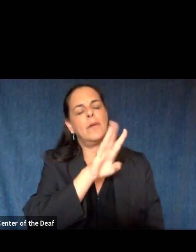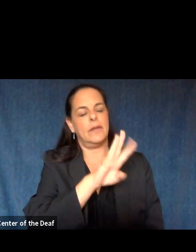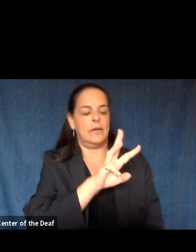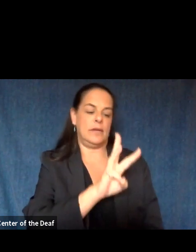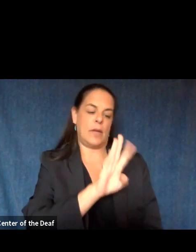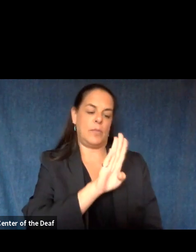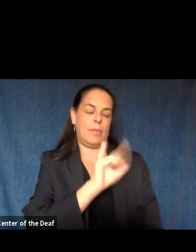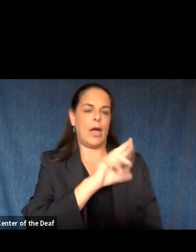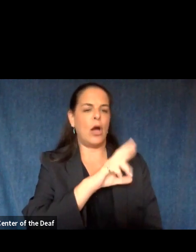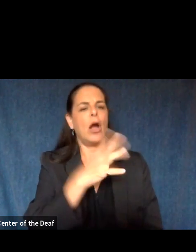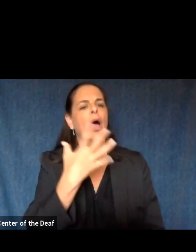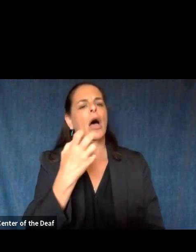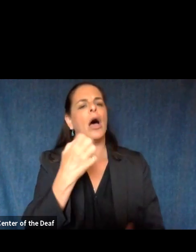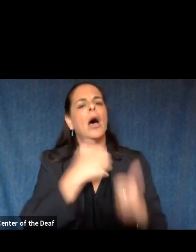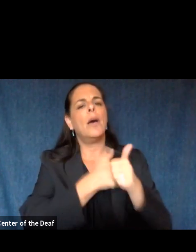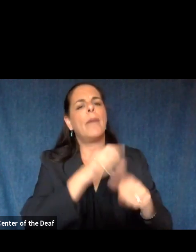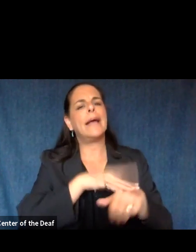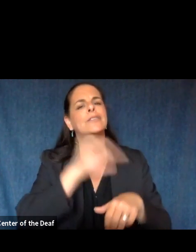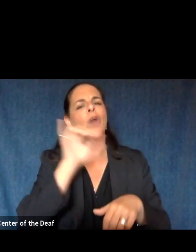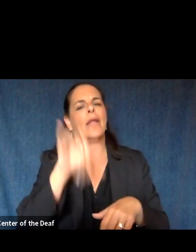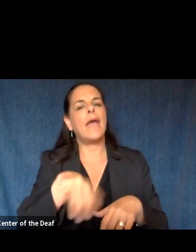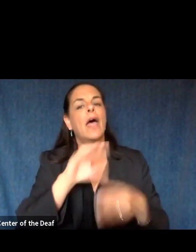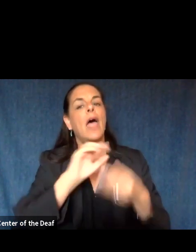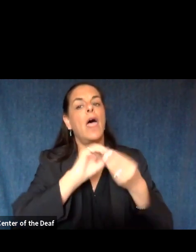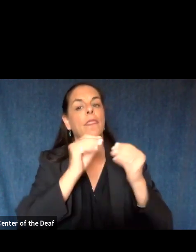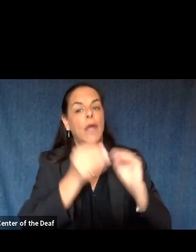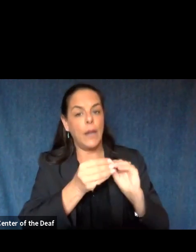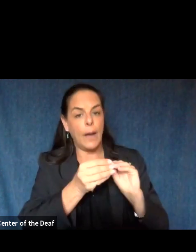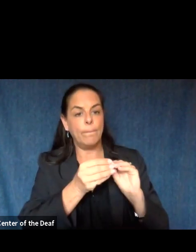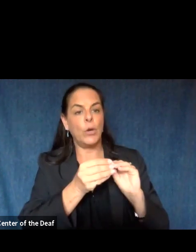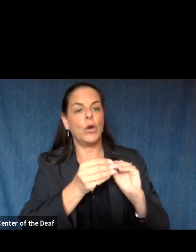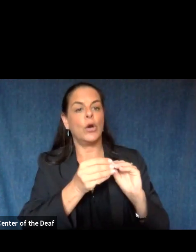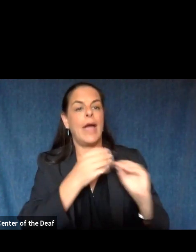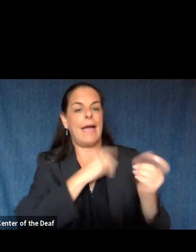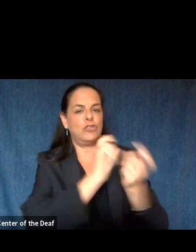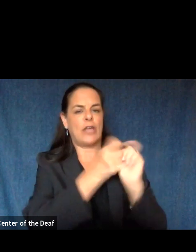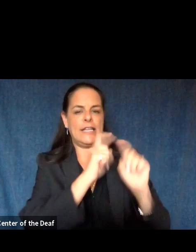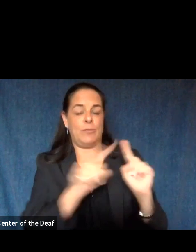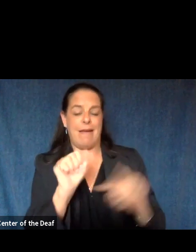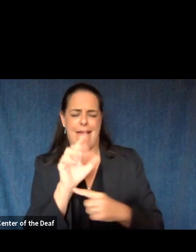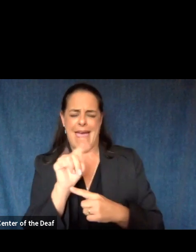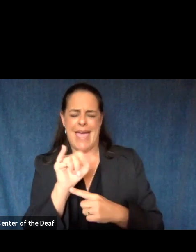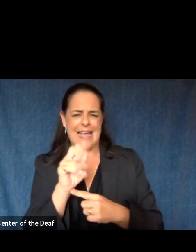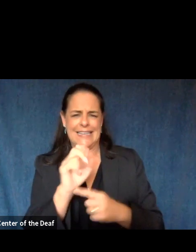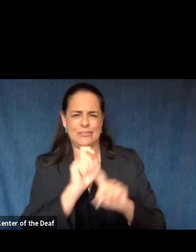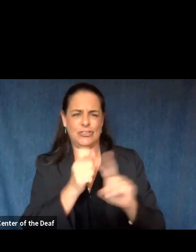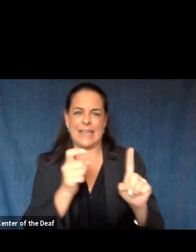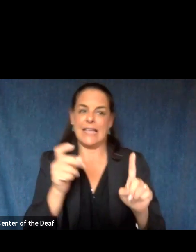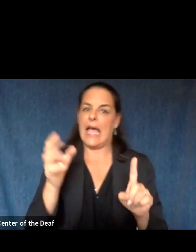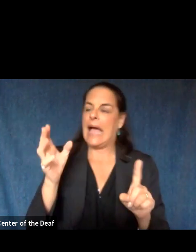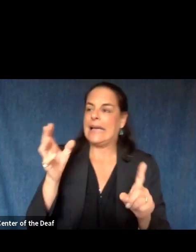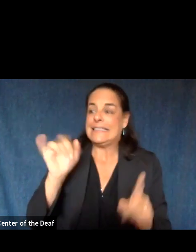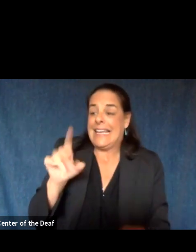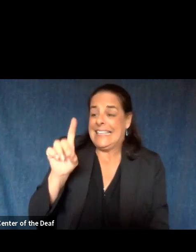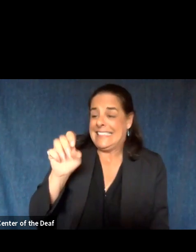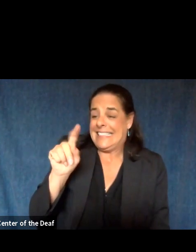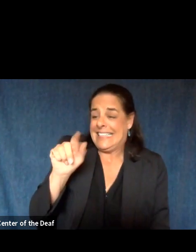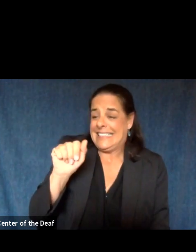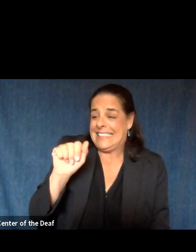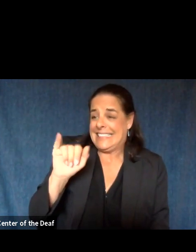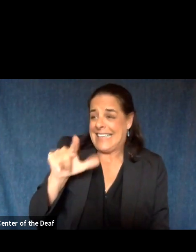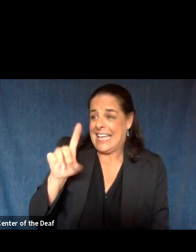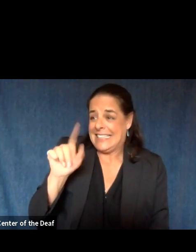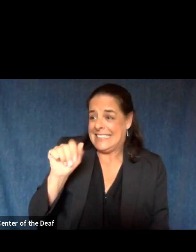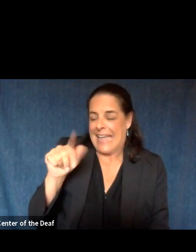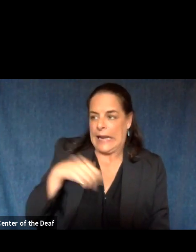active has changed, but not the number of new inactive cases. Okay, I'll have to go back and look at that. It's really hard for me to answer detailed data questions when I can't look